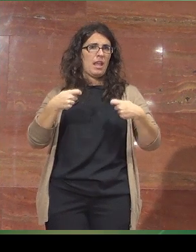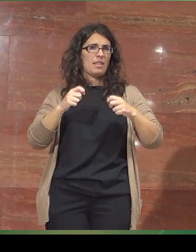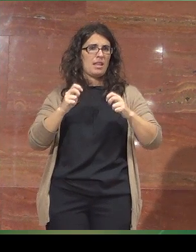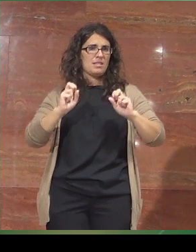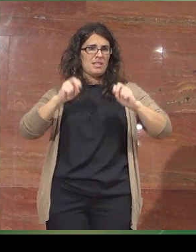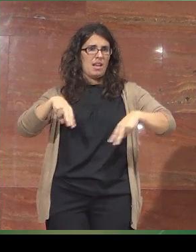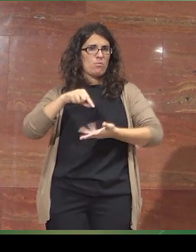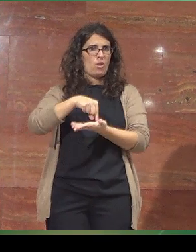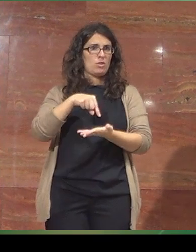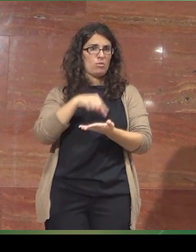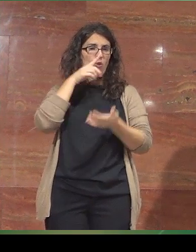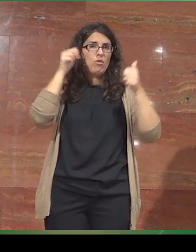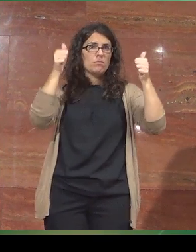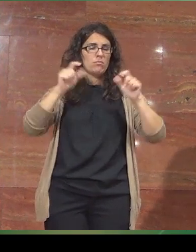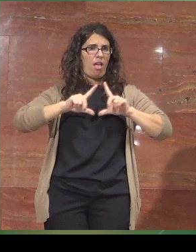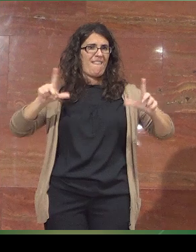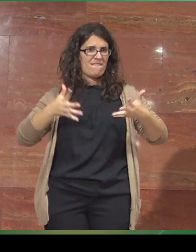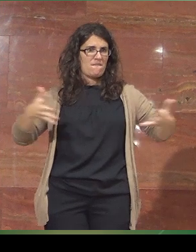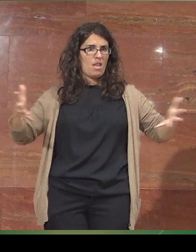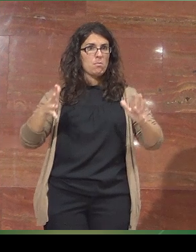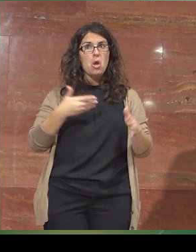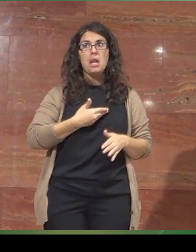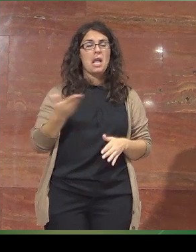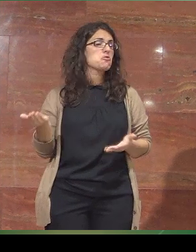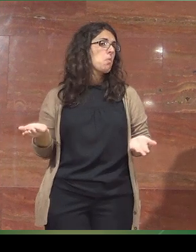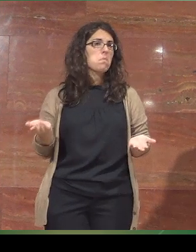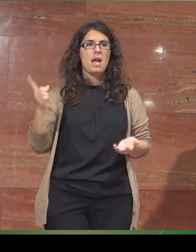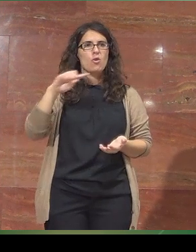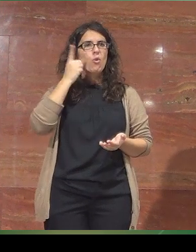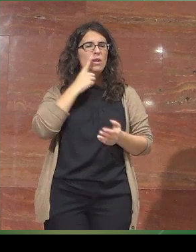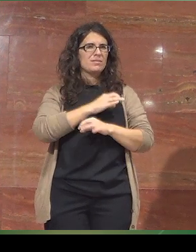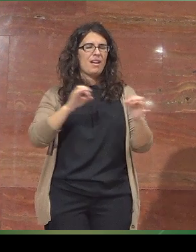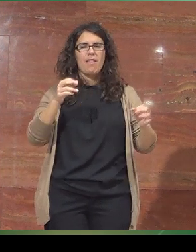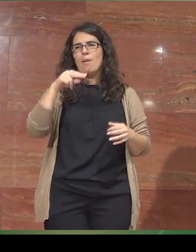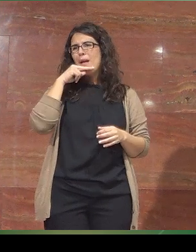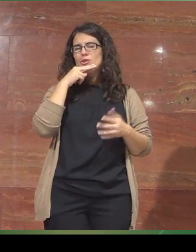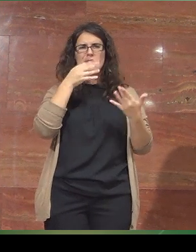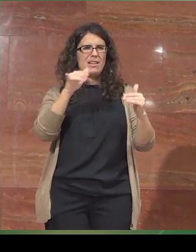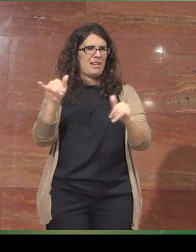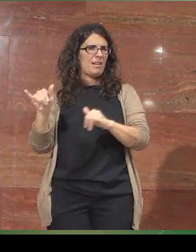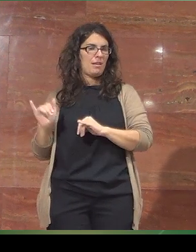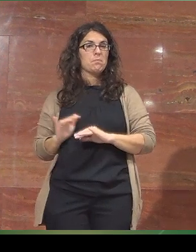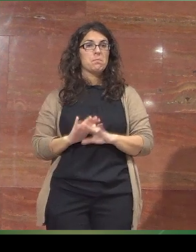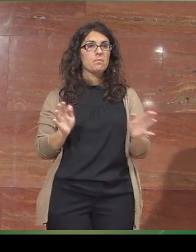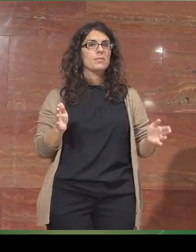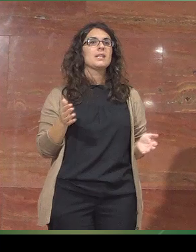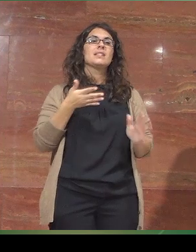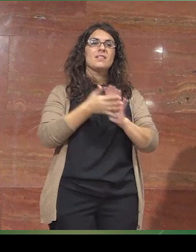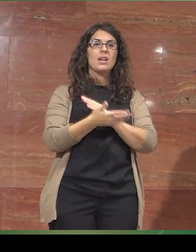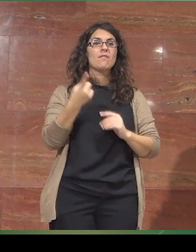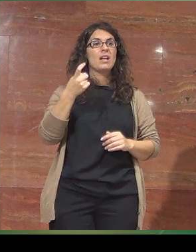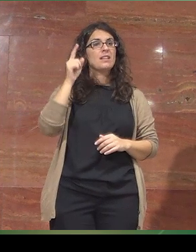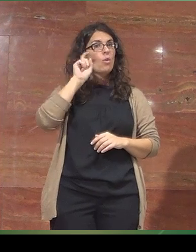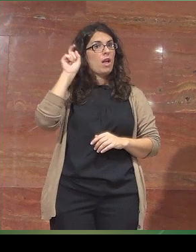because they were all beautiful grey signs. So lack of education is a huge issue, and I think one that we